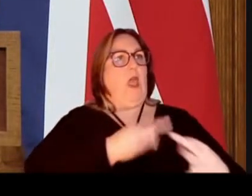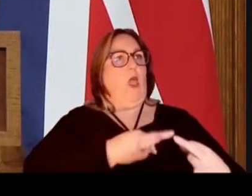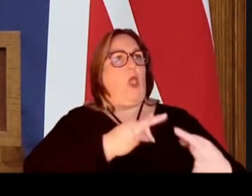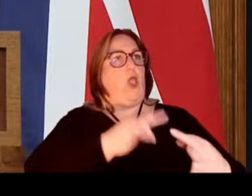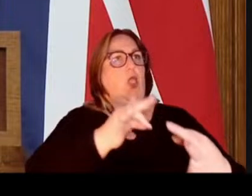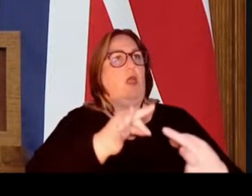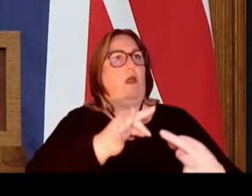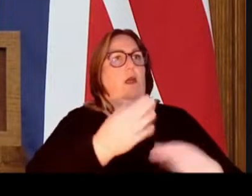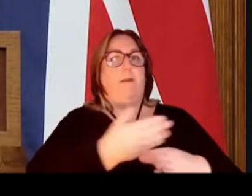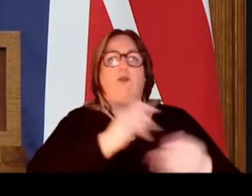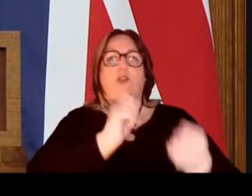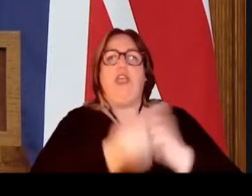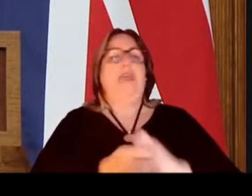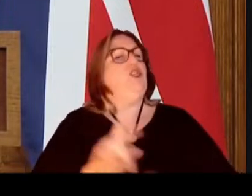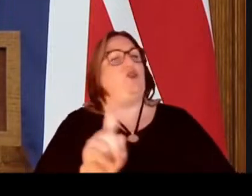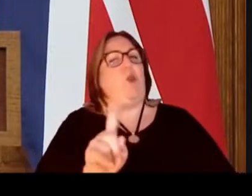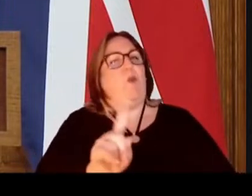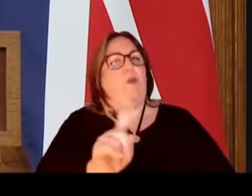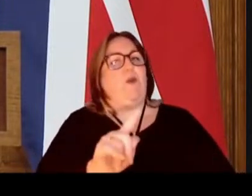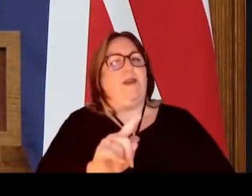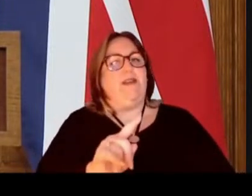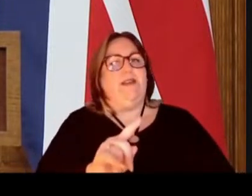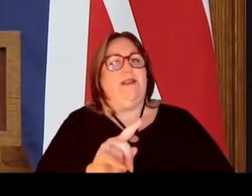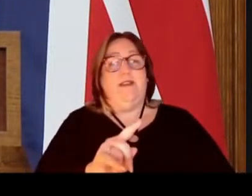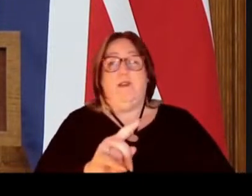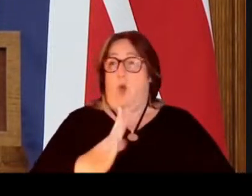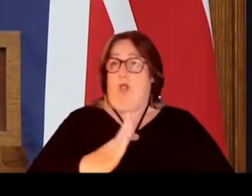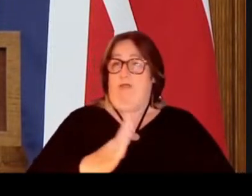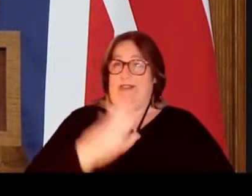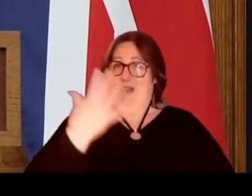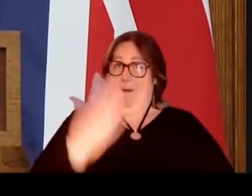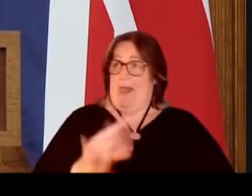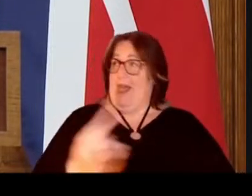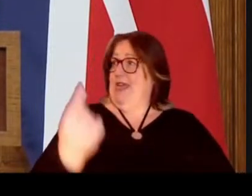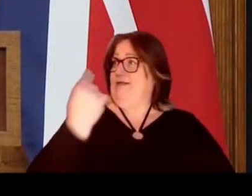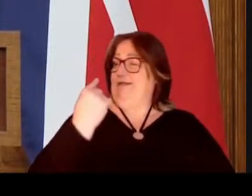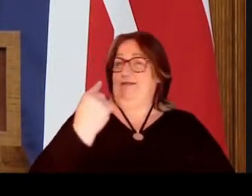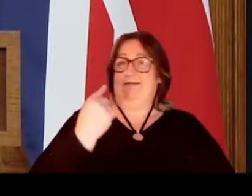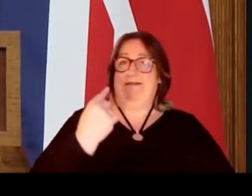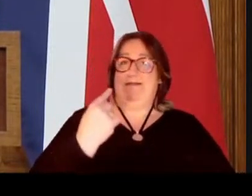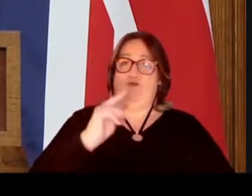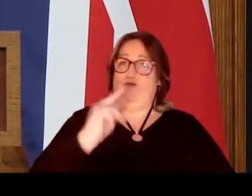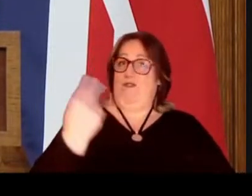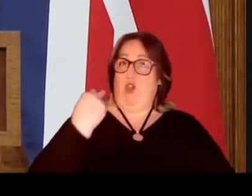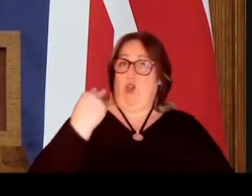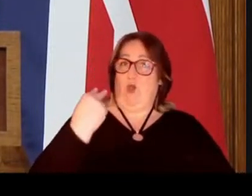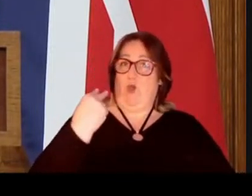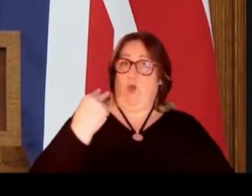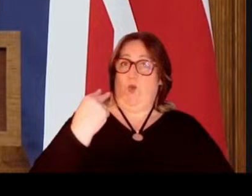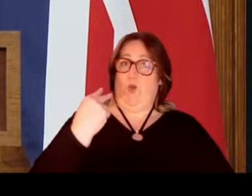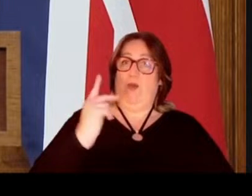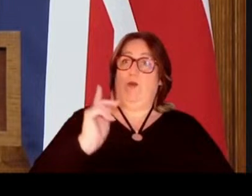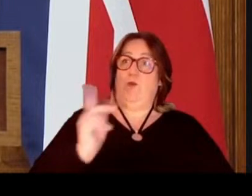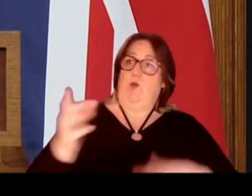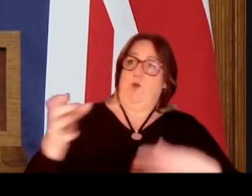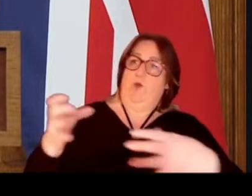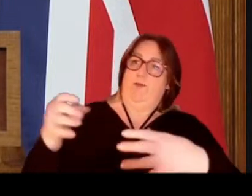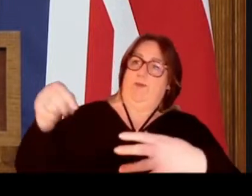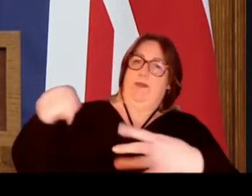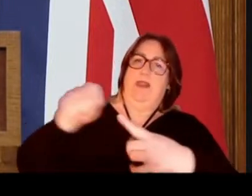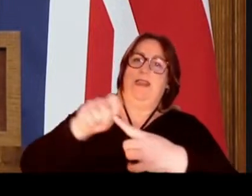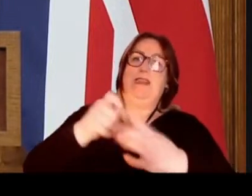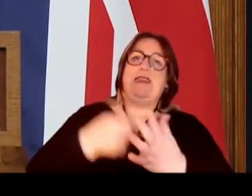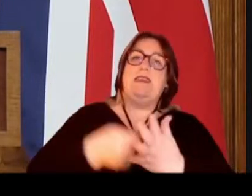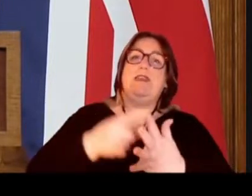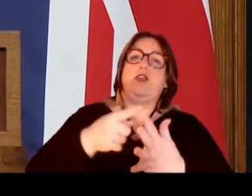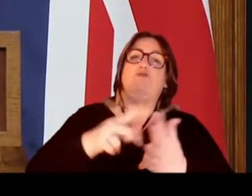review of what happened with Prevent and the findings and learnings from that, so that the mistakes that were made then would